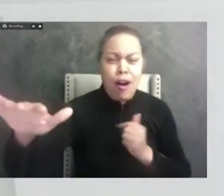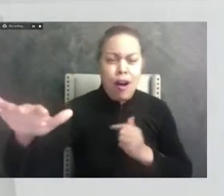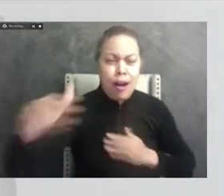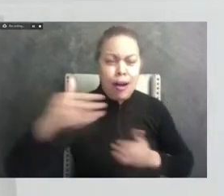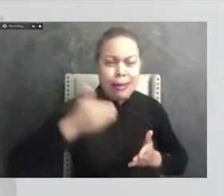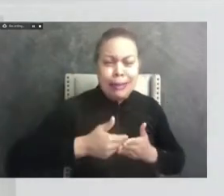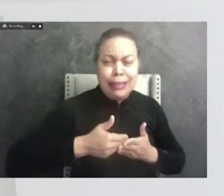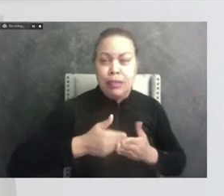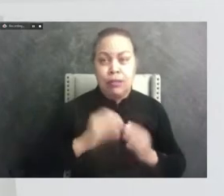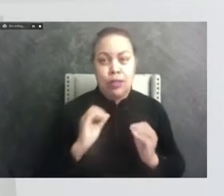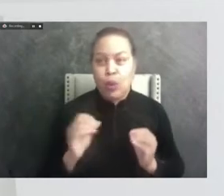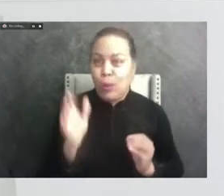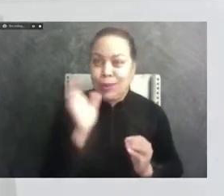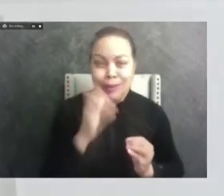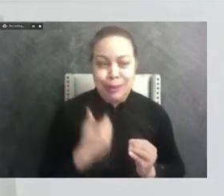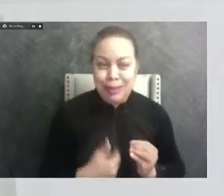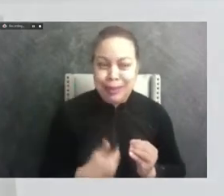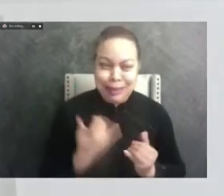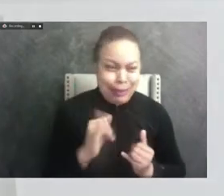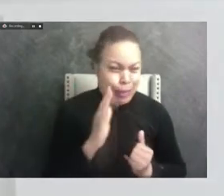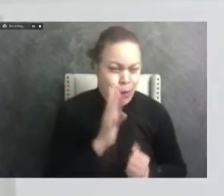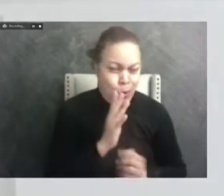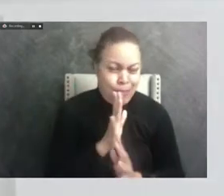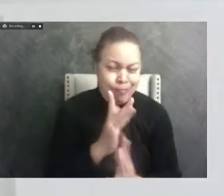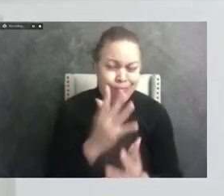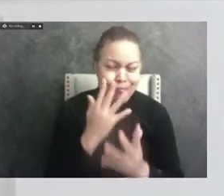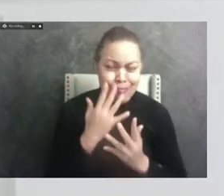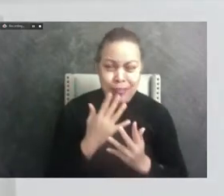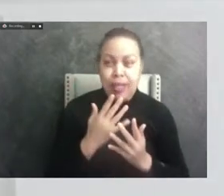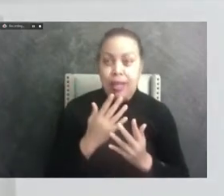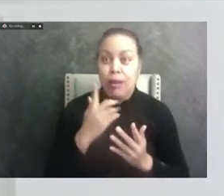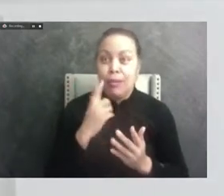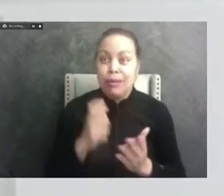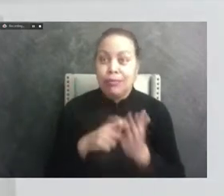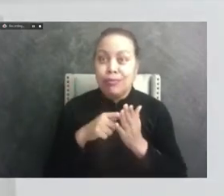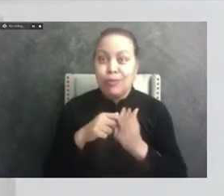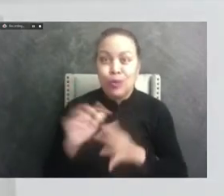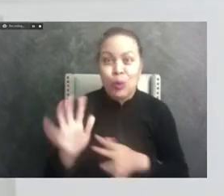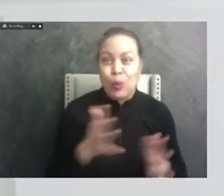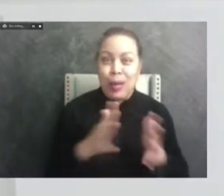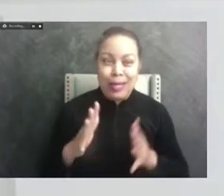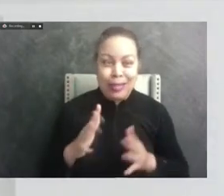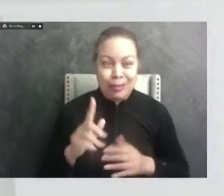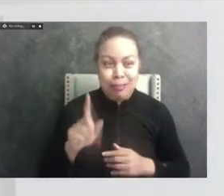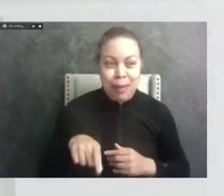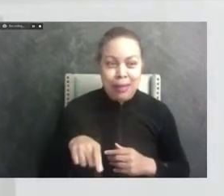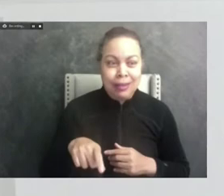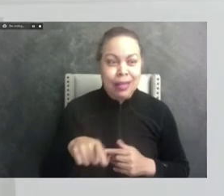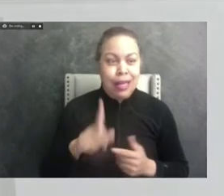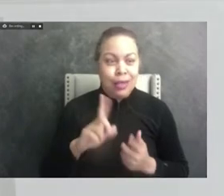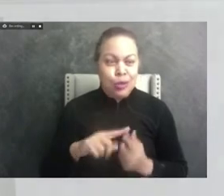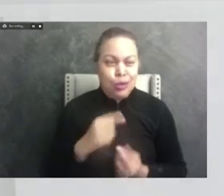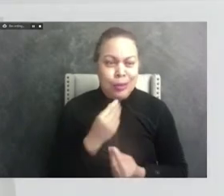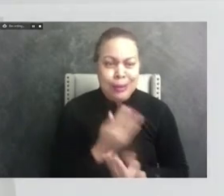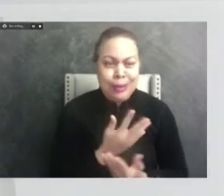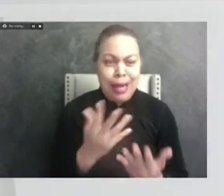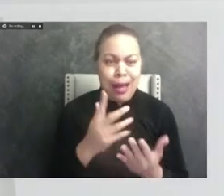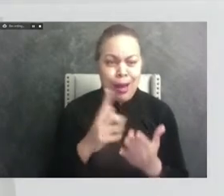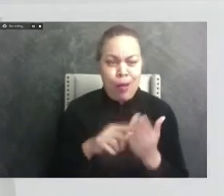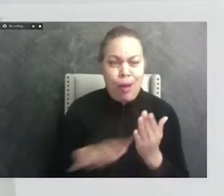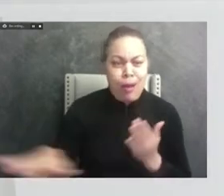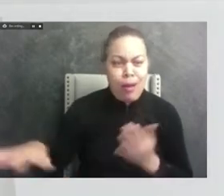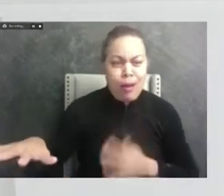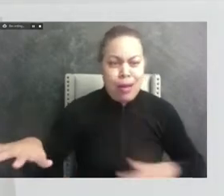to hear. I'll sing as the winds request to tell the trend of the lay is not for the harp or